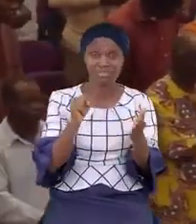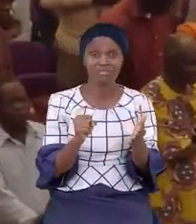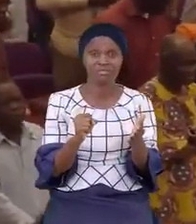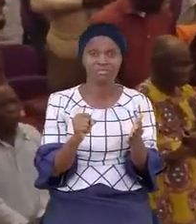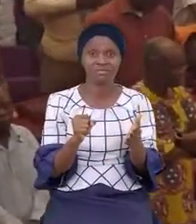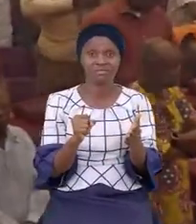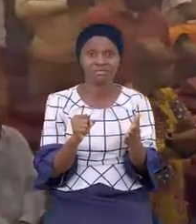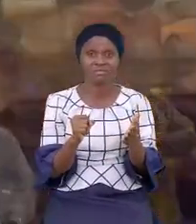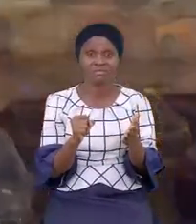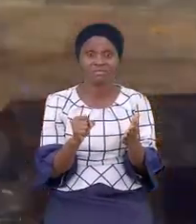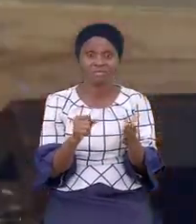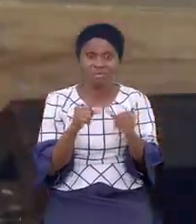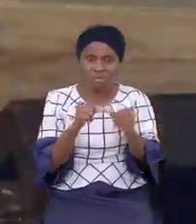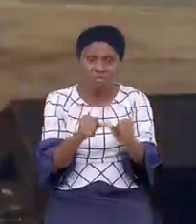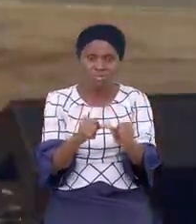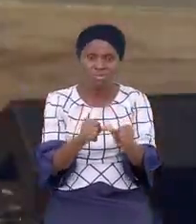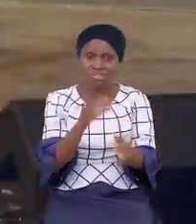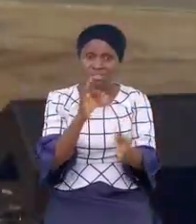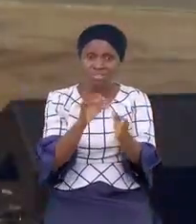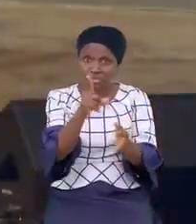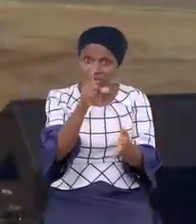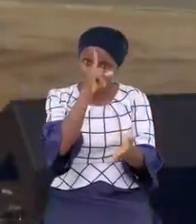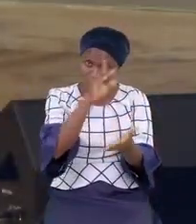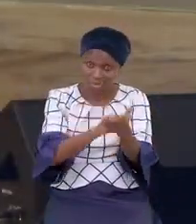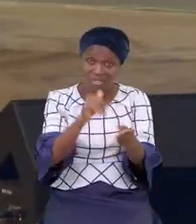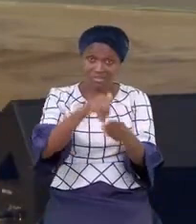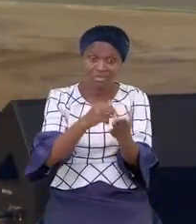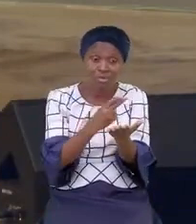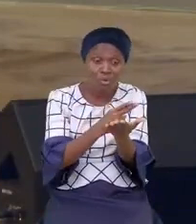You believe in holiness, then be holy.